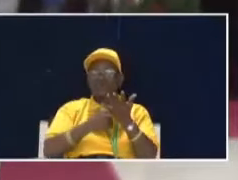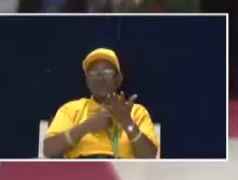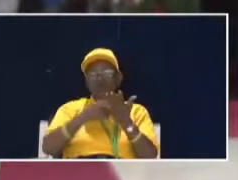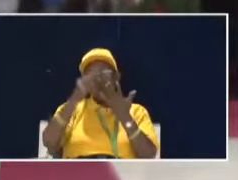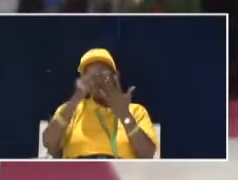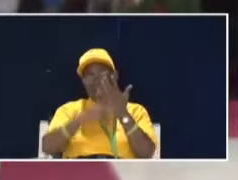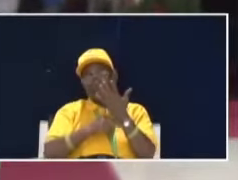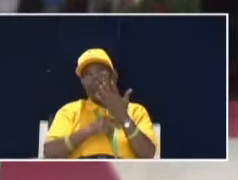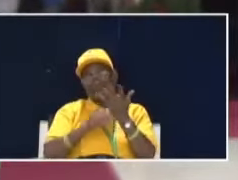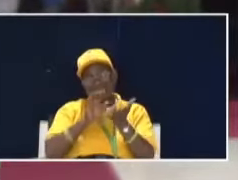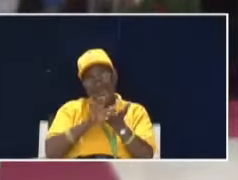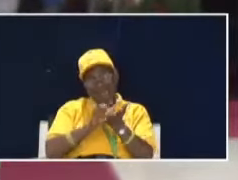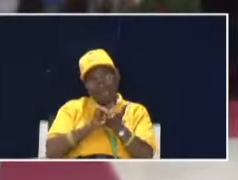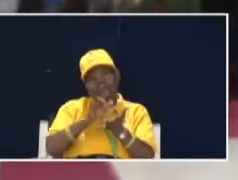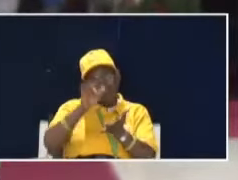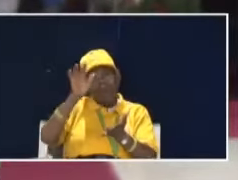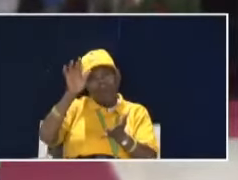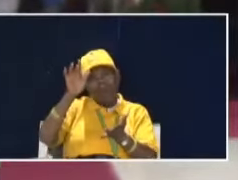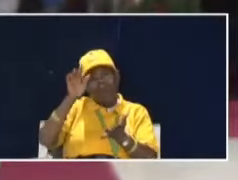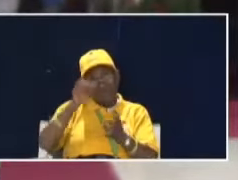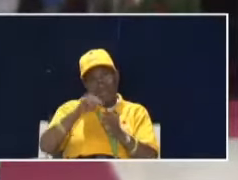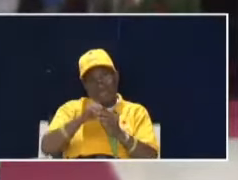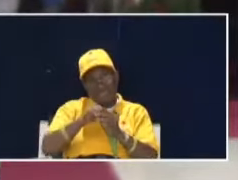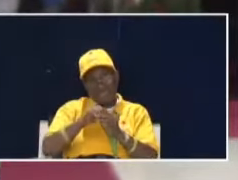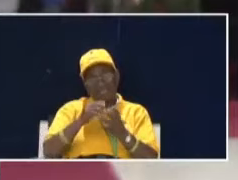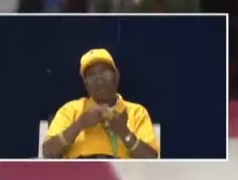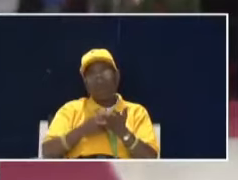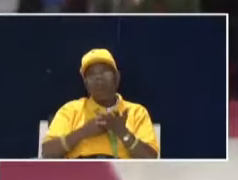Glorious in holiness.